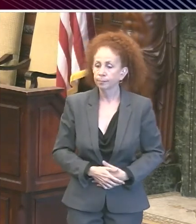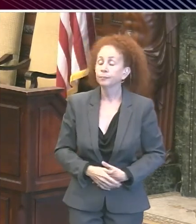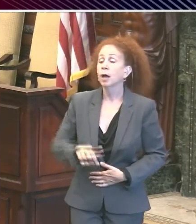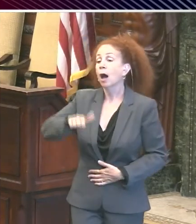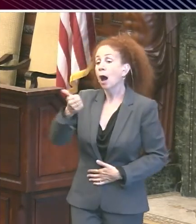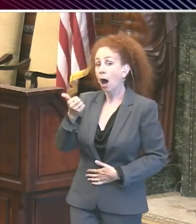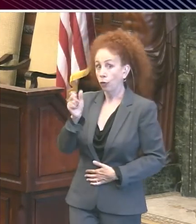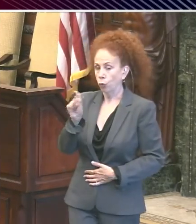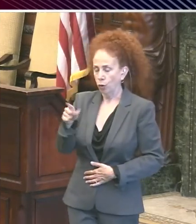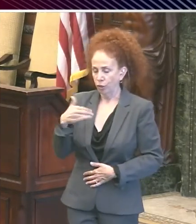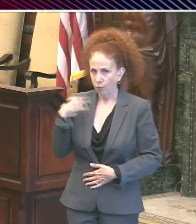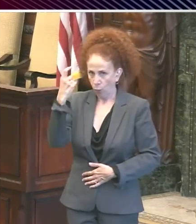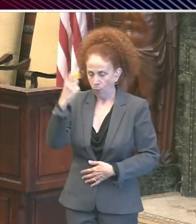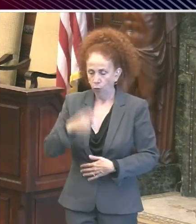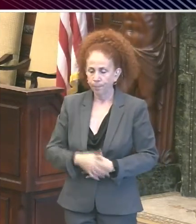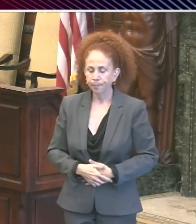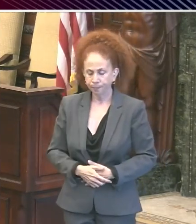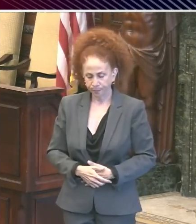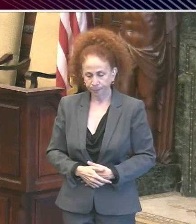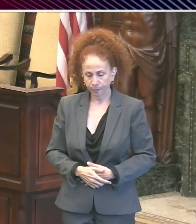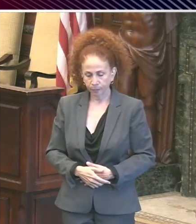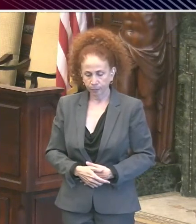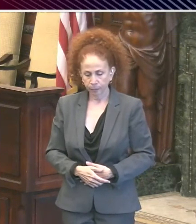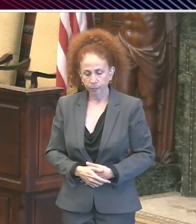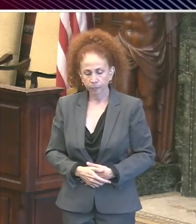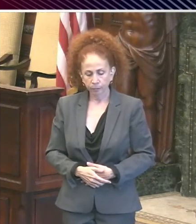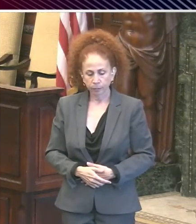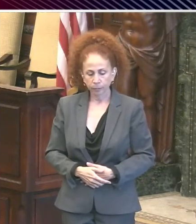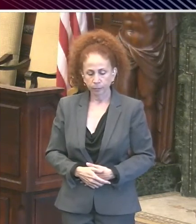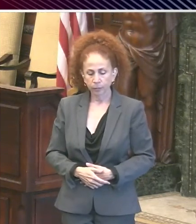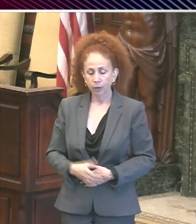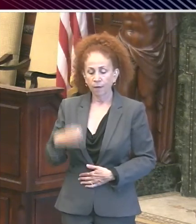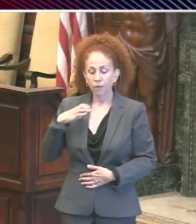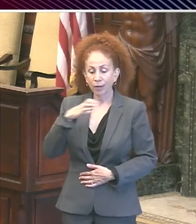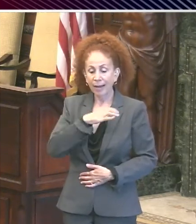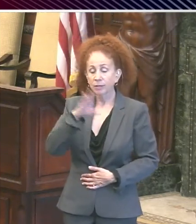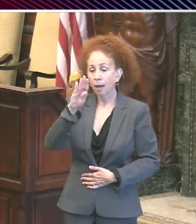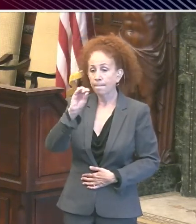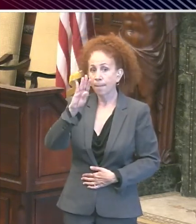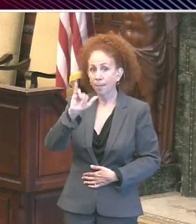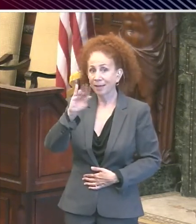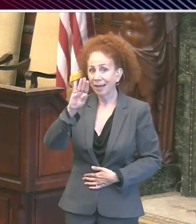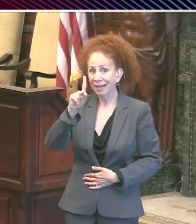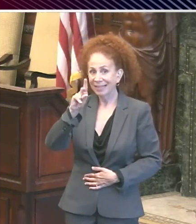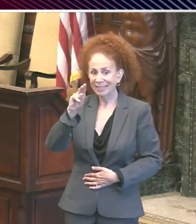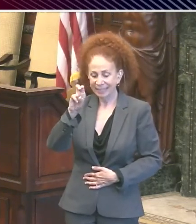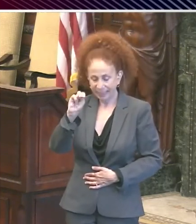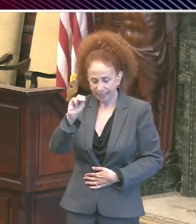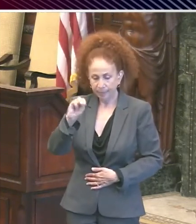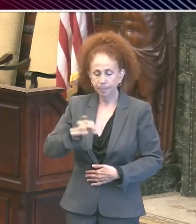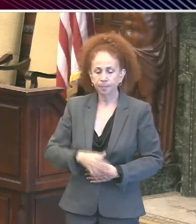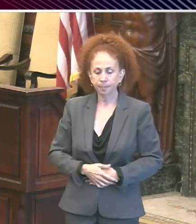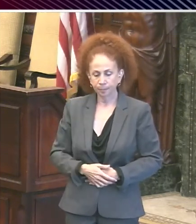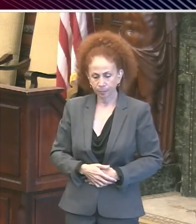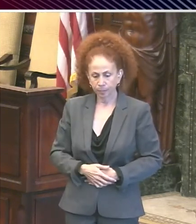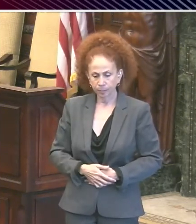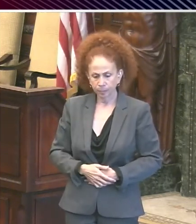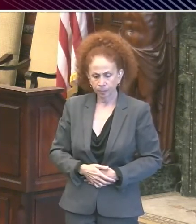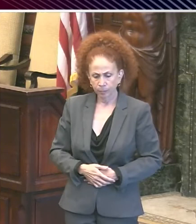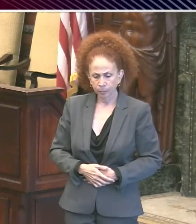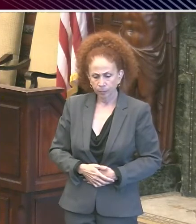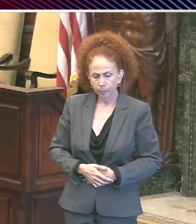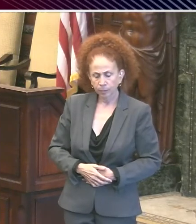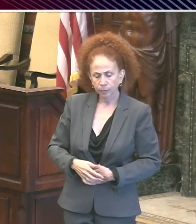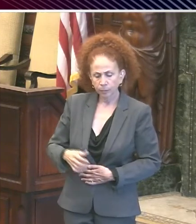and one other question for you. This is just in reference to Councilman Bobby Keenan, who is saying today that he's kind of partnering